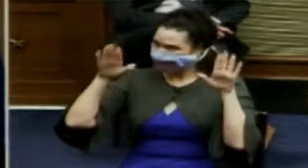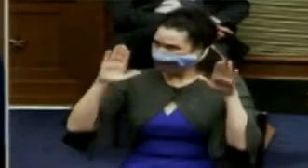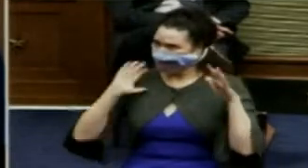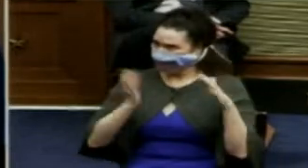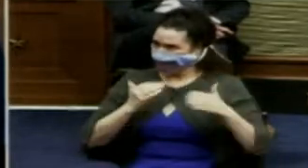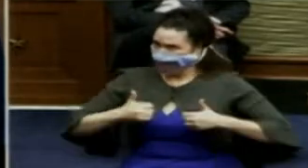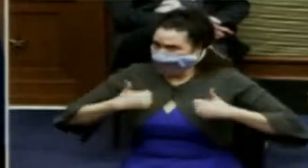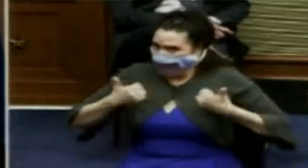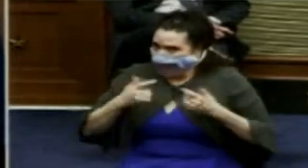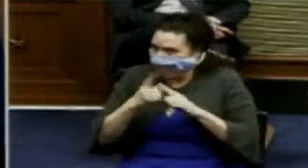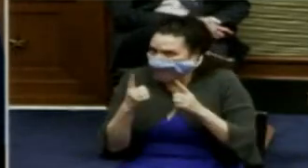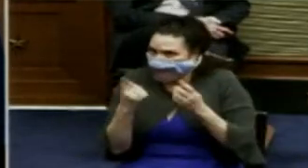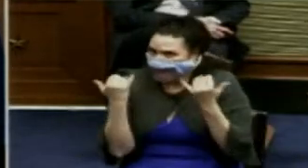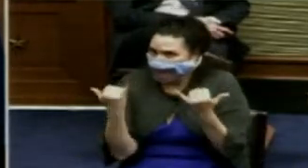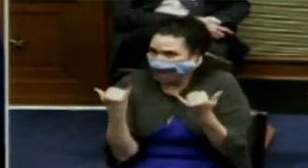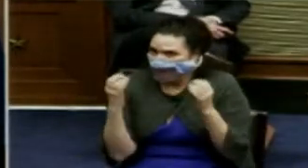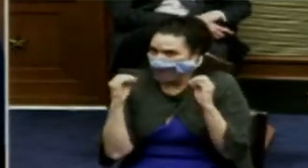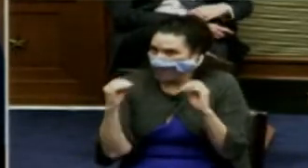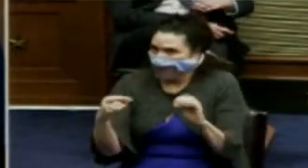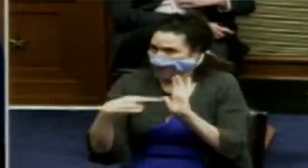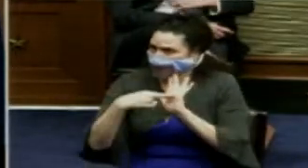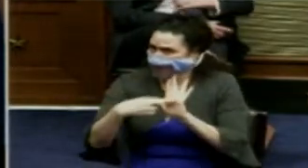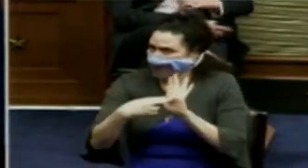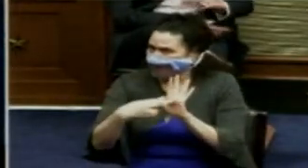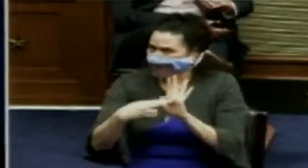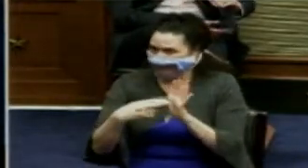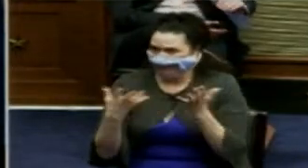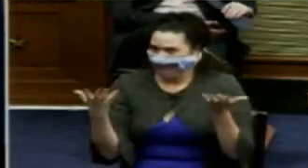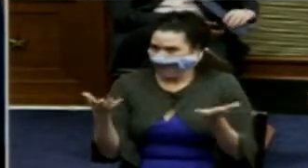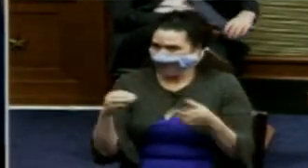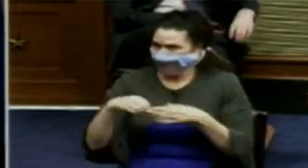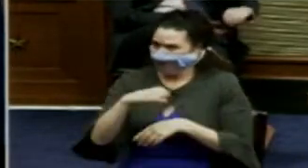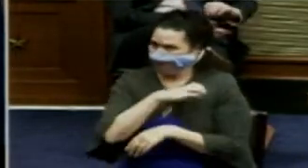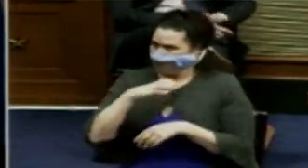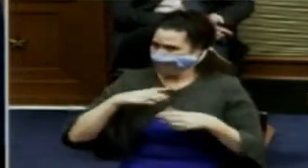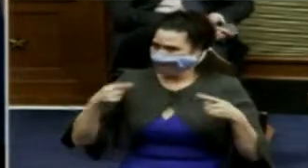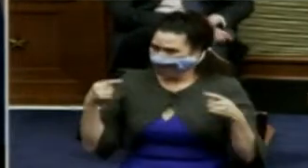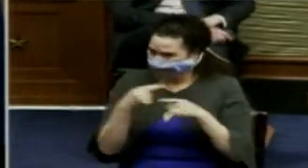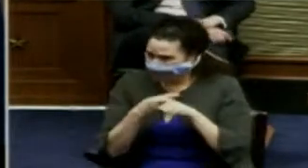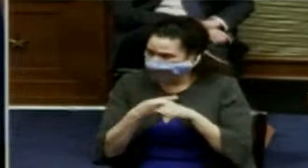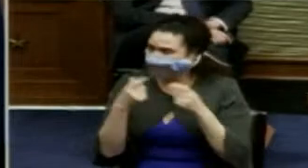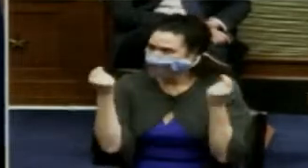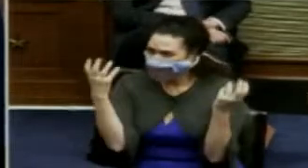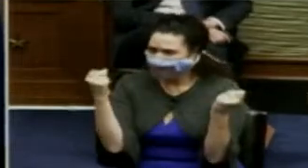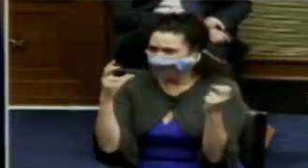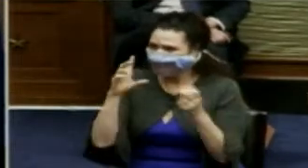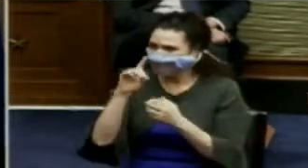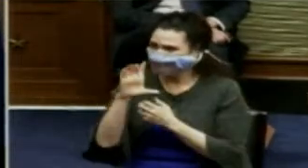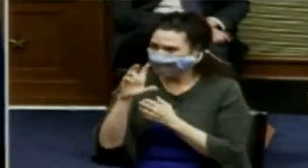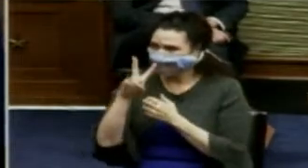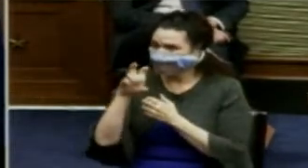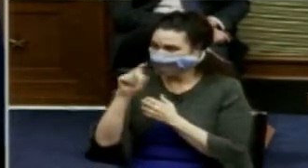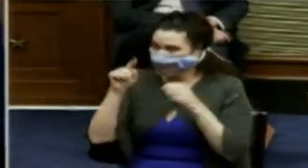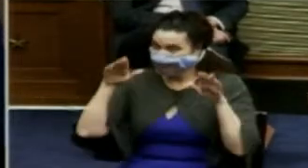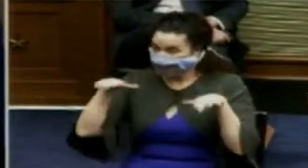to a July 2020 report by the Congressional Research Service, the number of DC veterans who have given their lives in combat